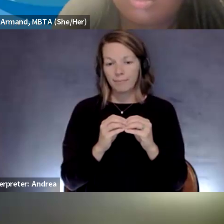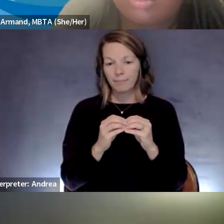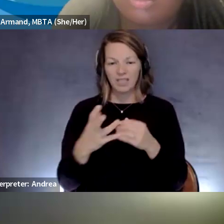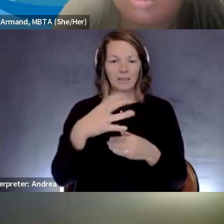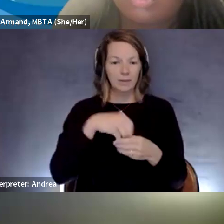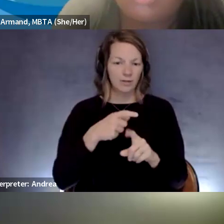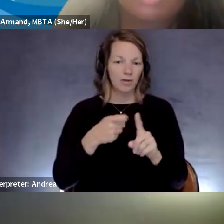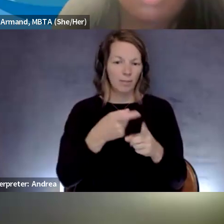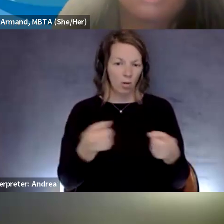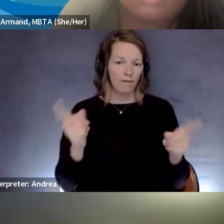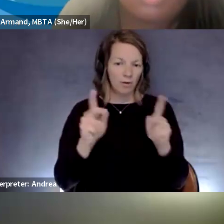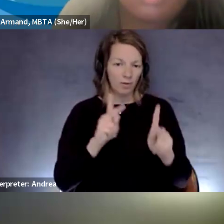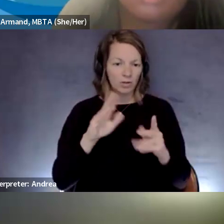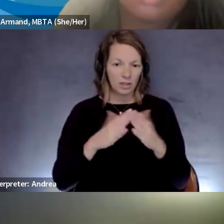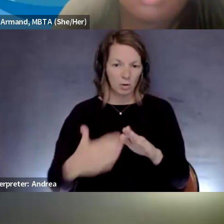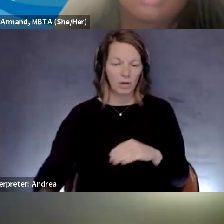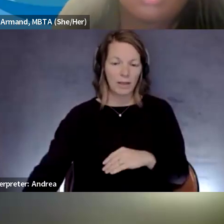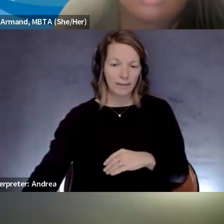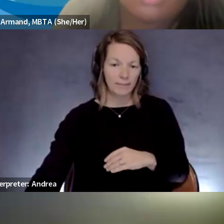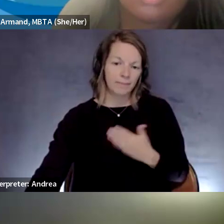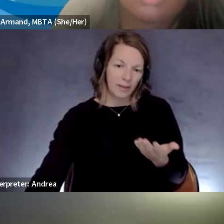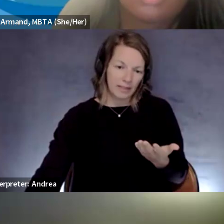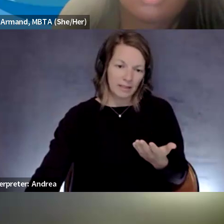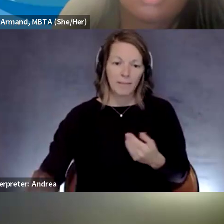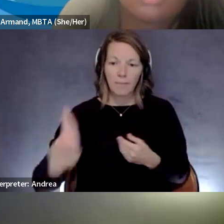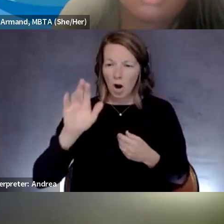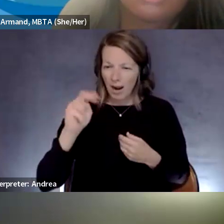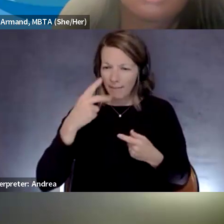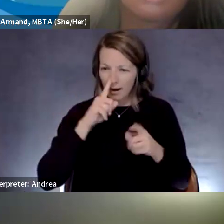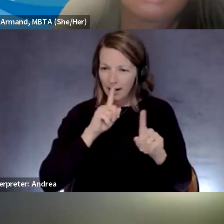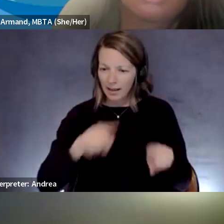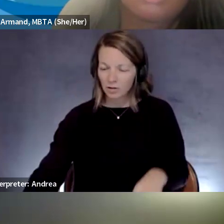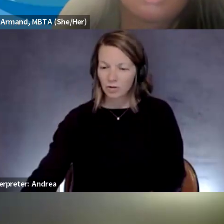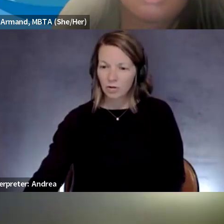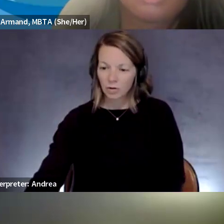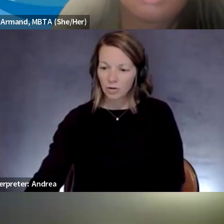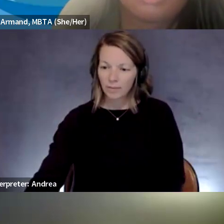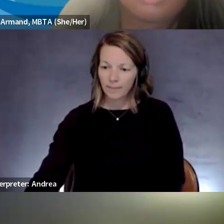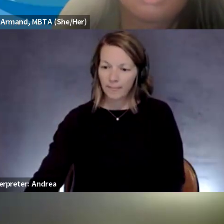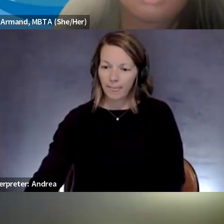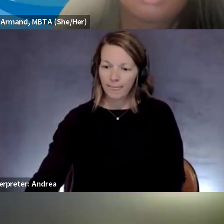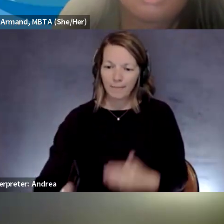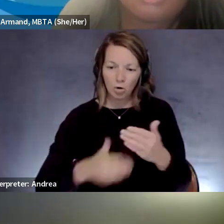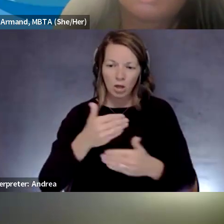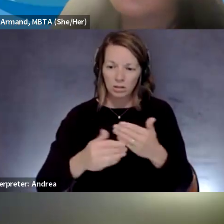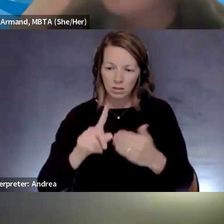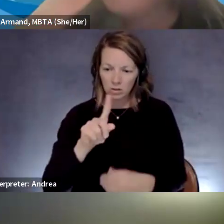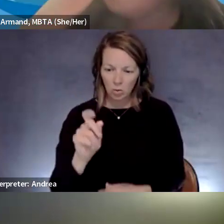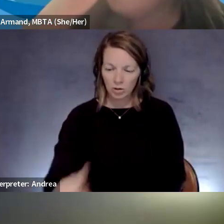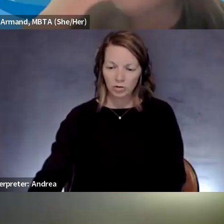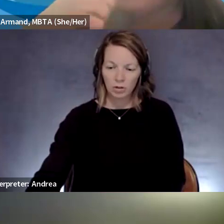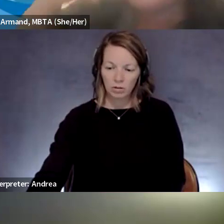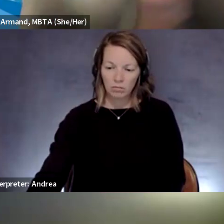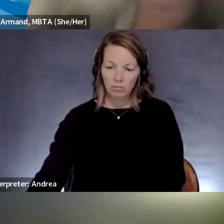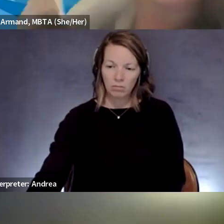participation from all you folks in the community. So with that said, Brian, can you answer the process question on trying